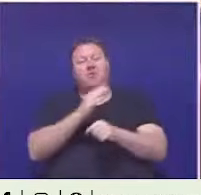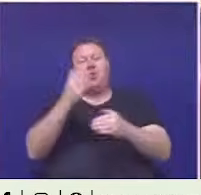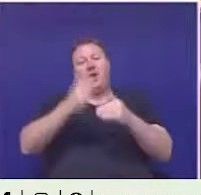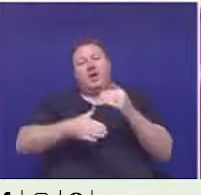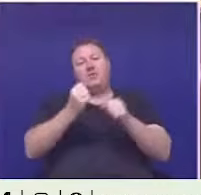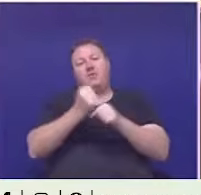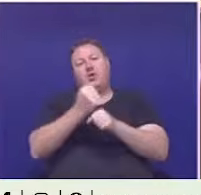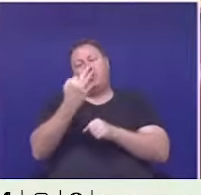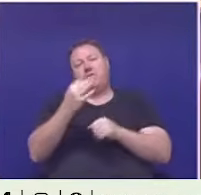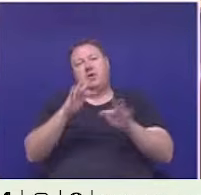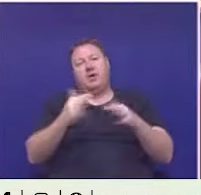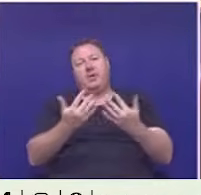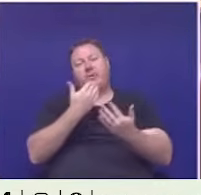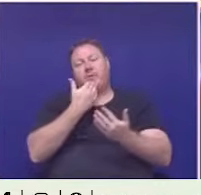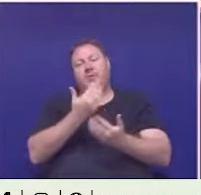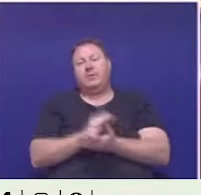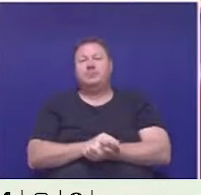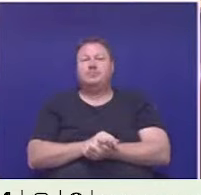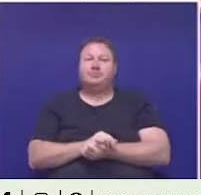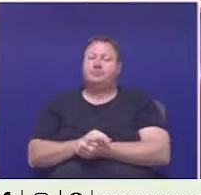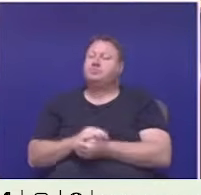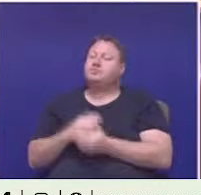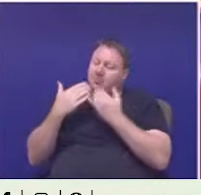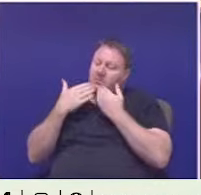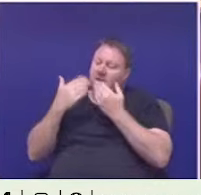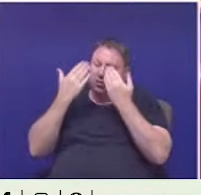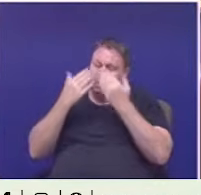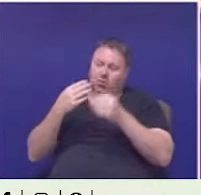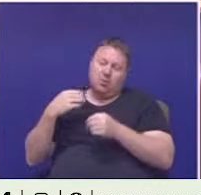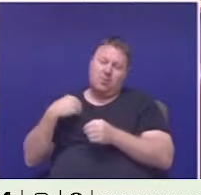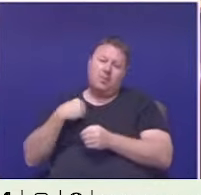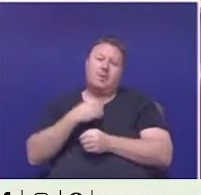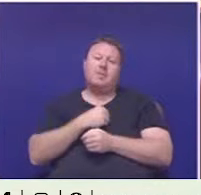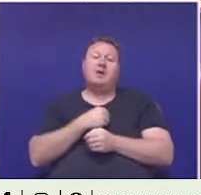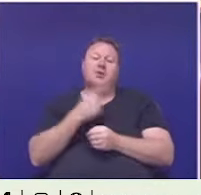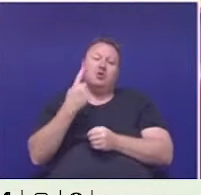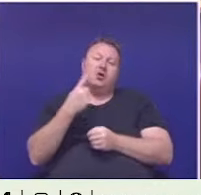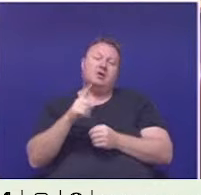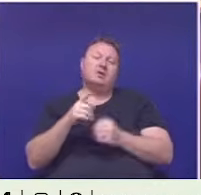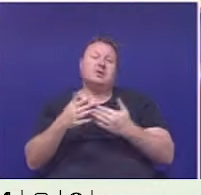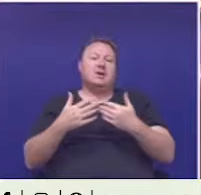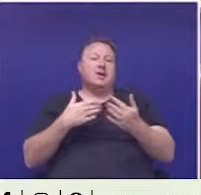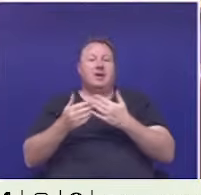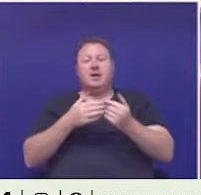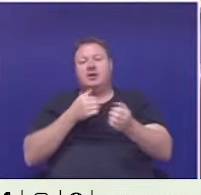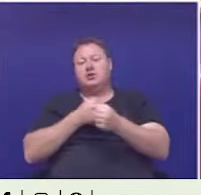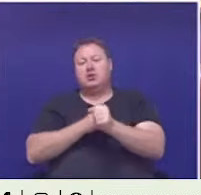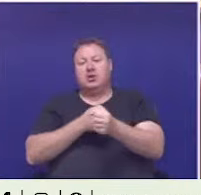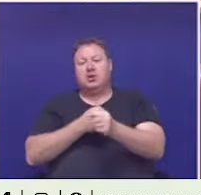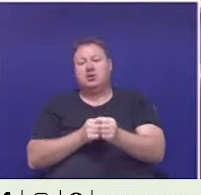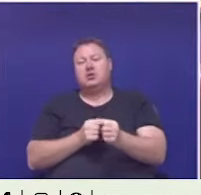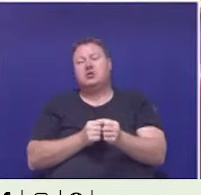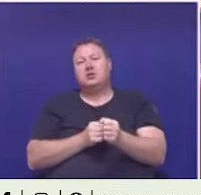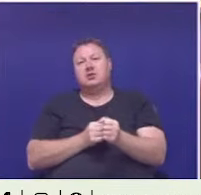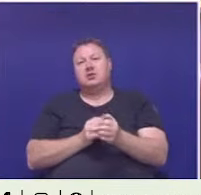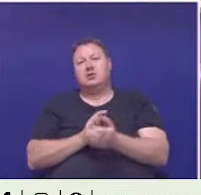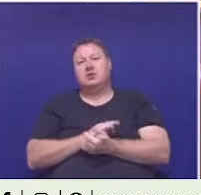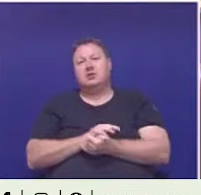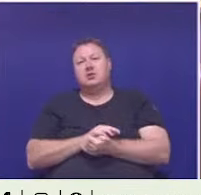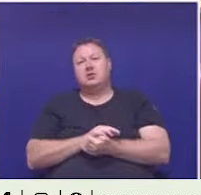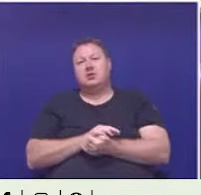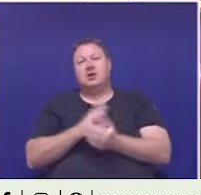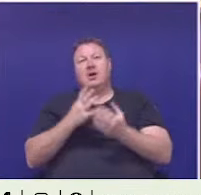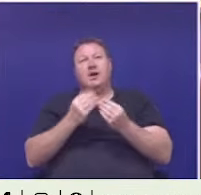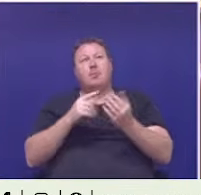Over to Thank you very much, Honorable Member. You're absolutely right. I mean, any strategy, and to the Honorable Member's point